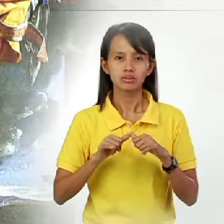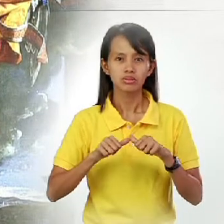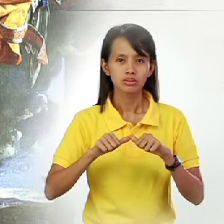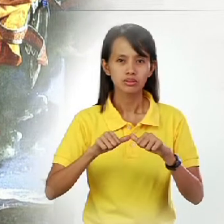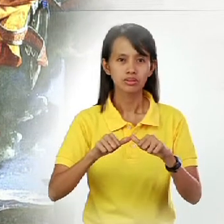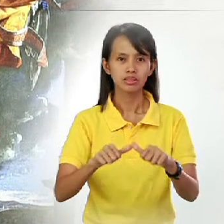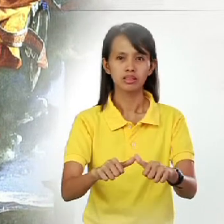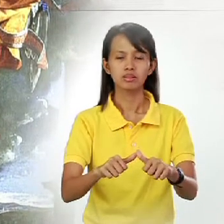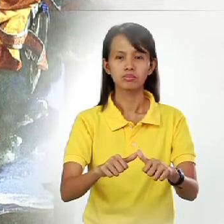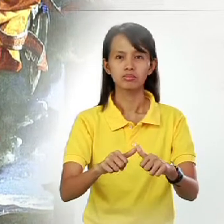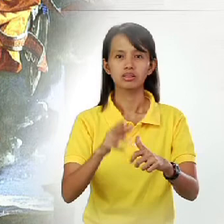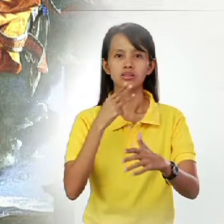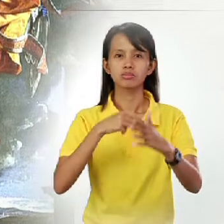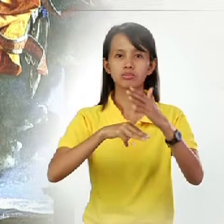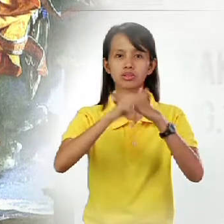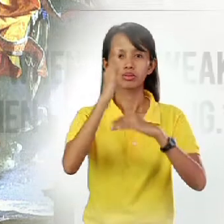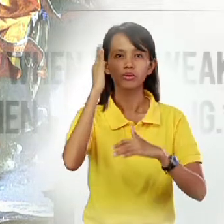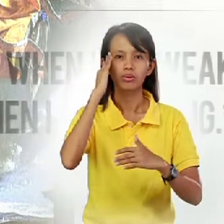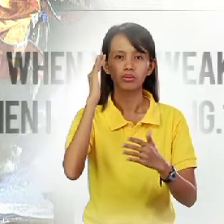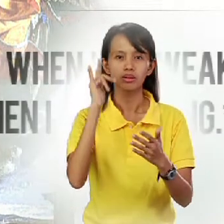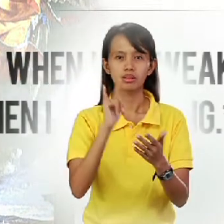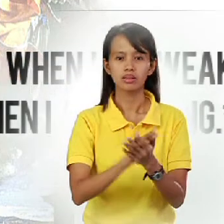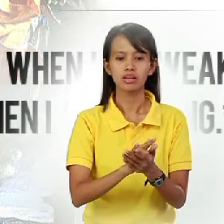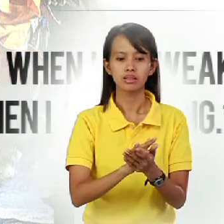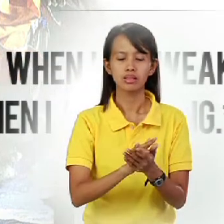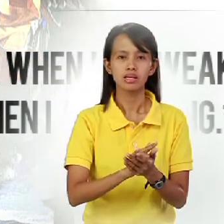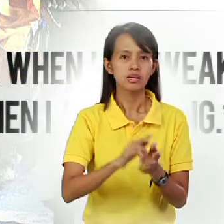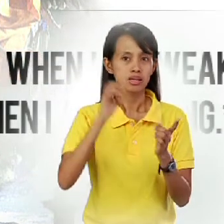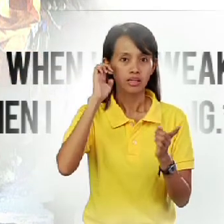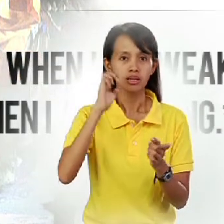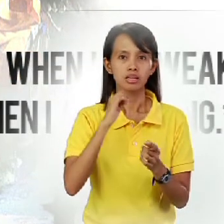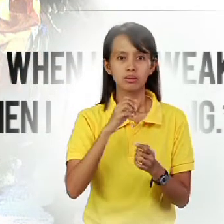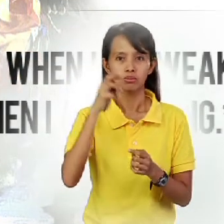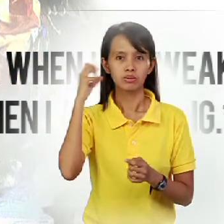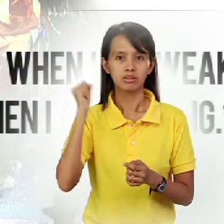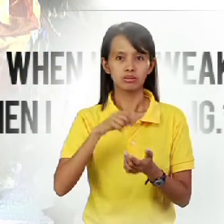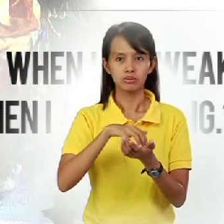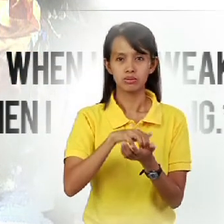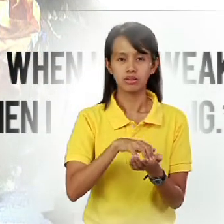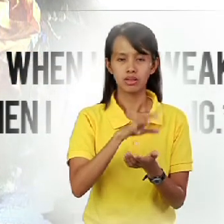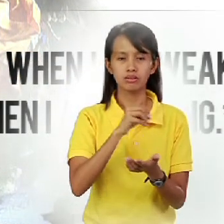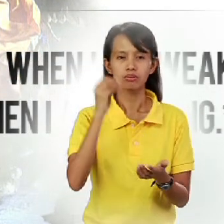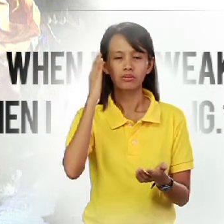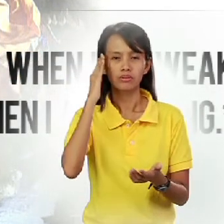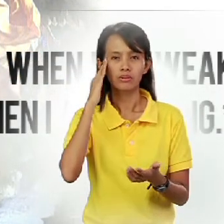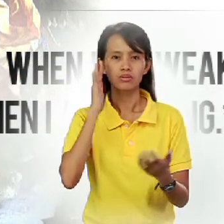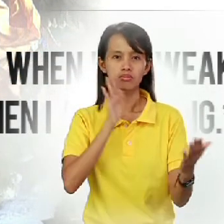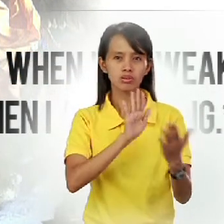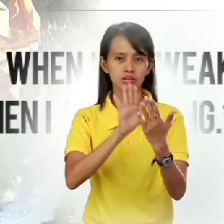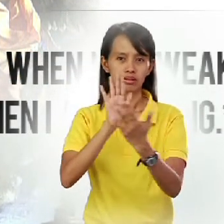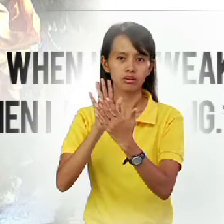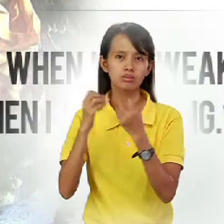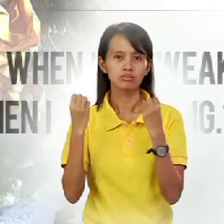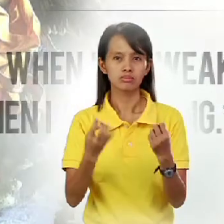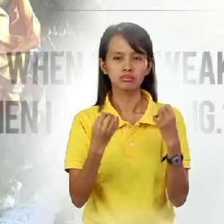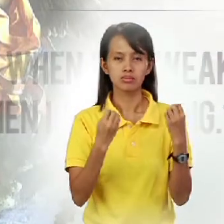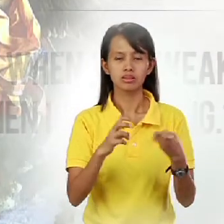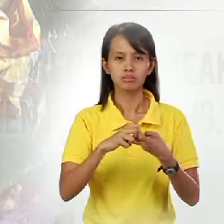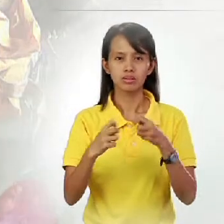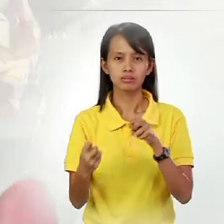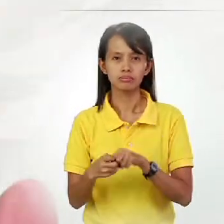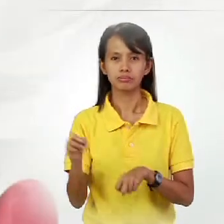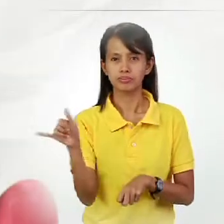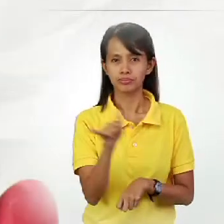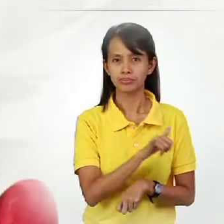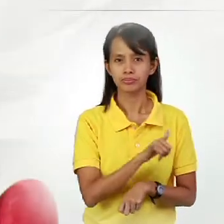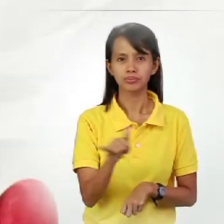What sustained him in his mission? Knowing that he was weak and knowing that he would encounter a lot of